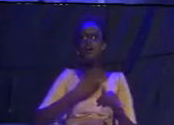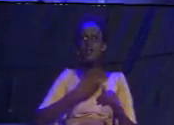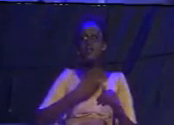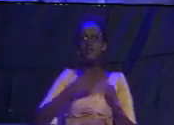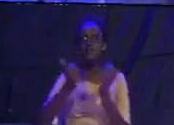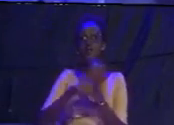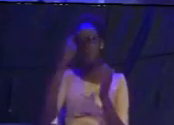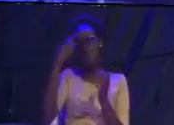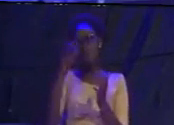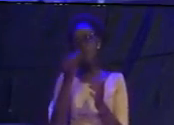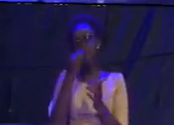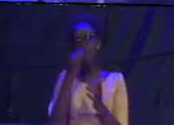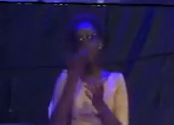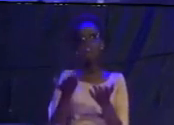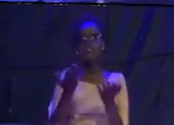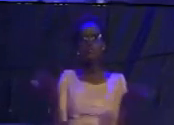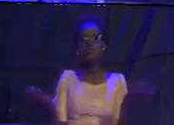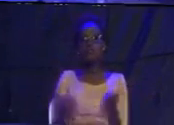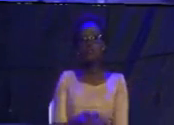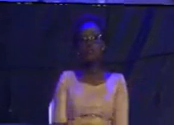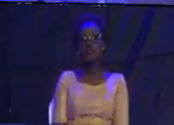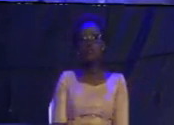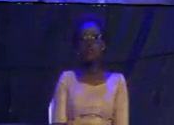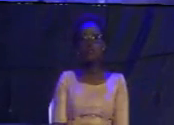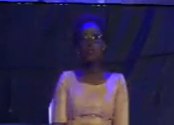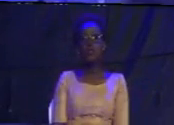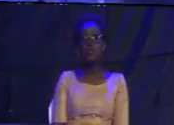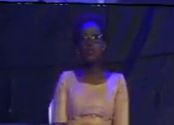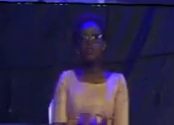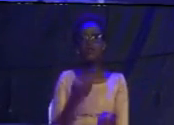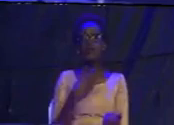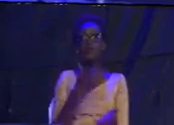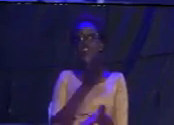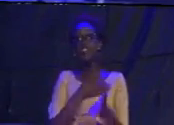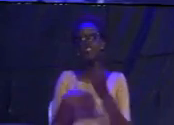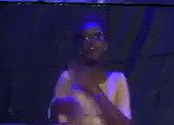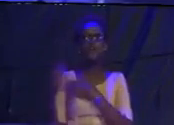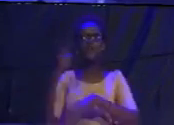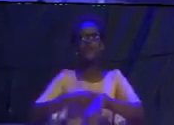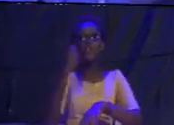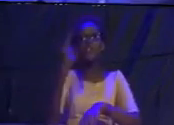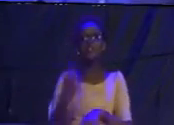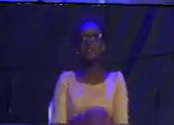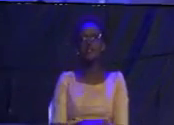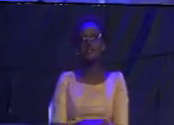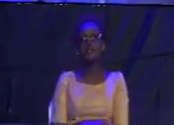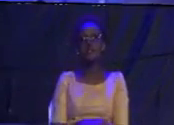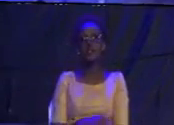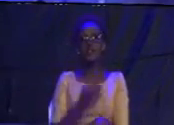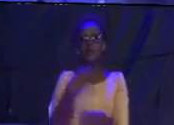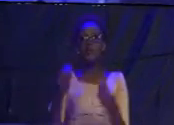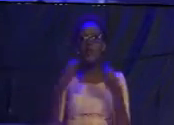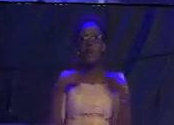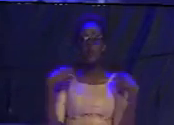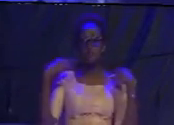We still have issues of food security. We still bathe once in a day.